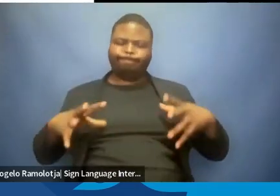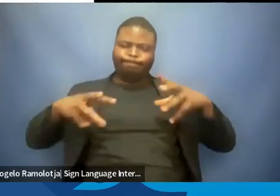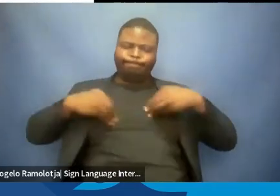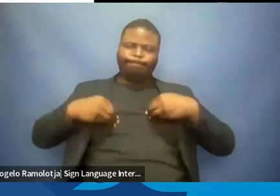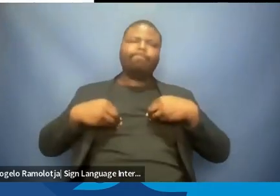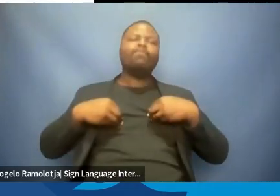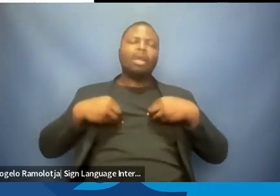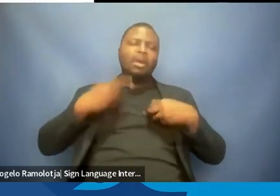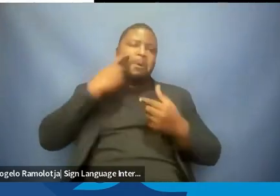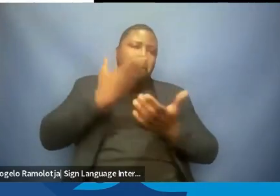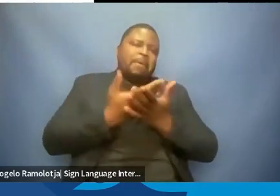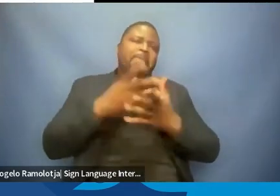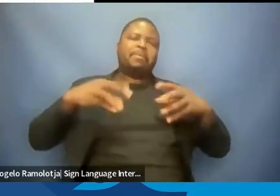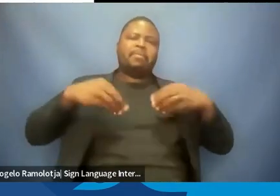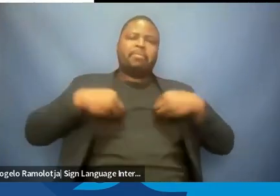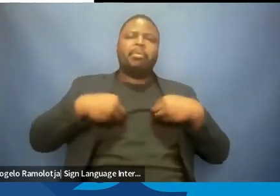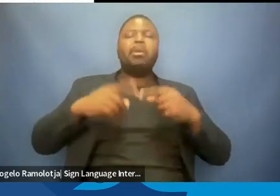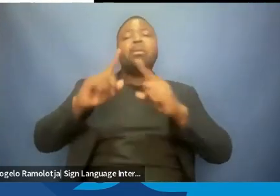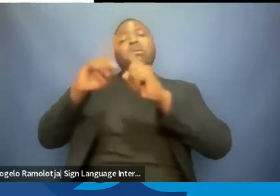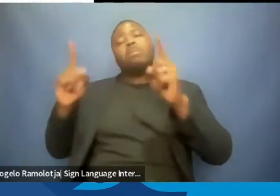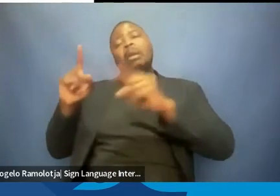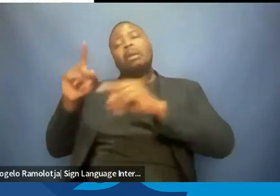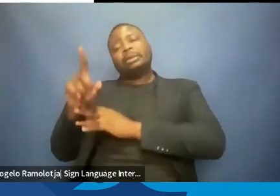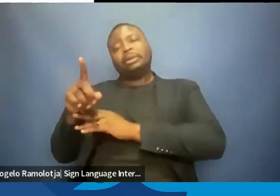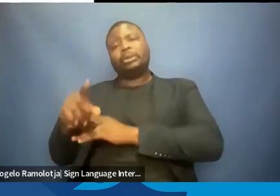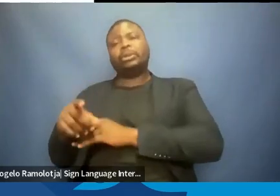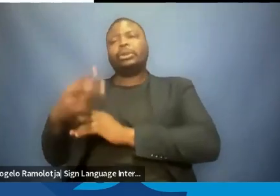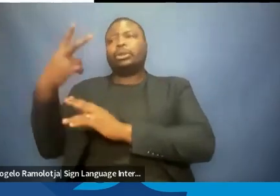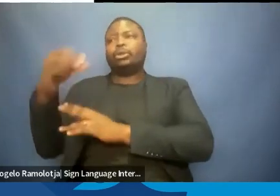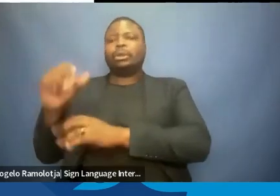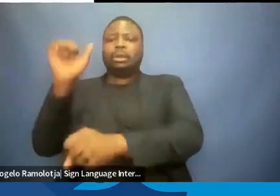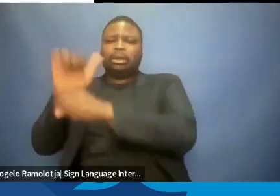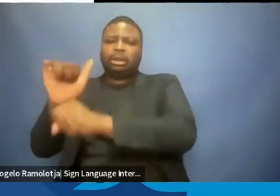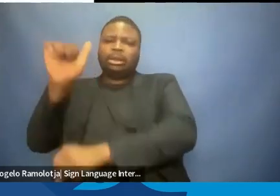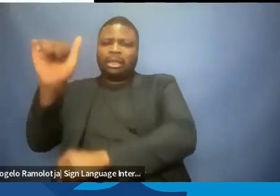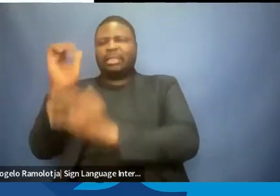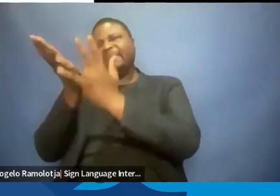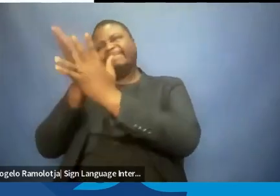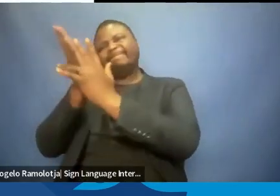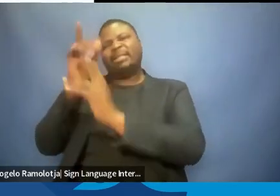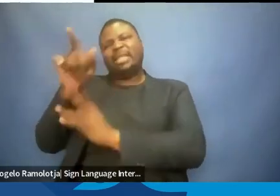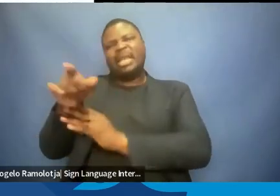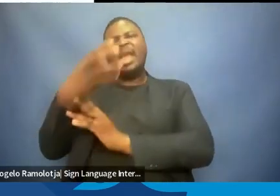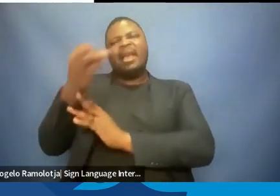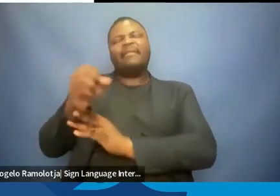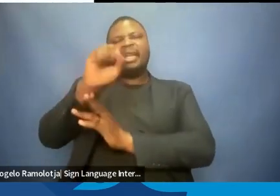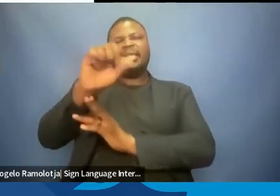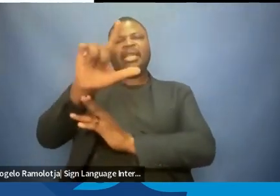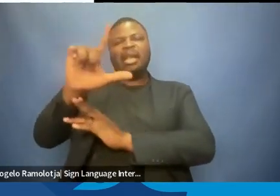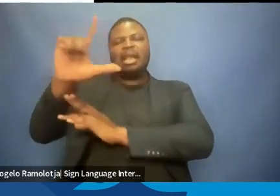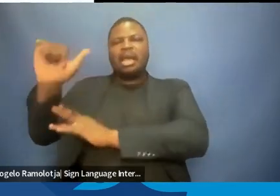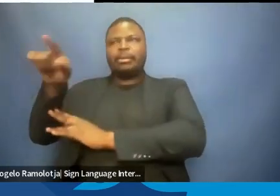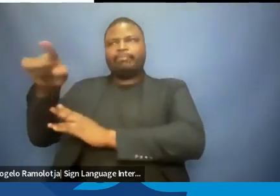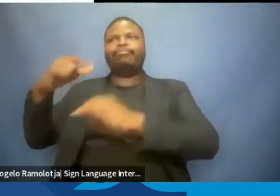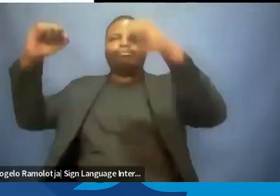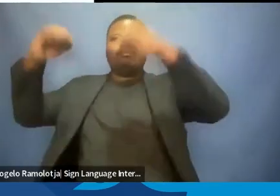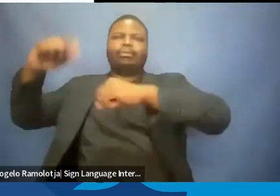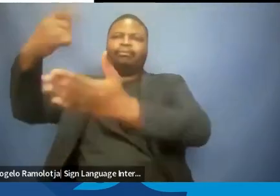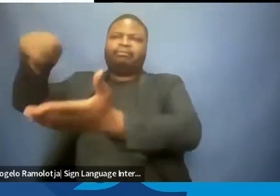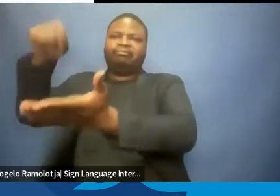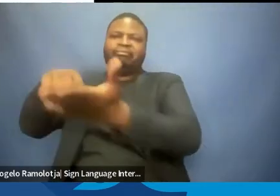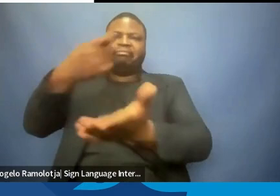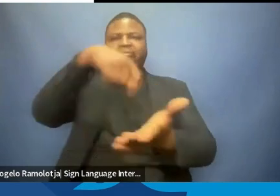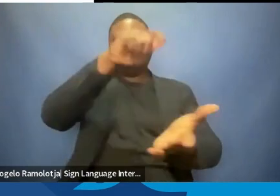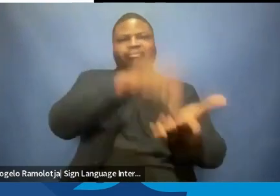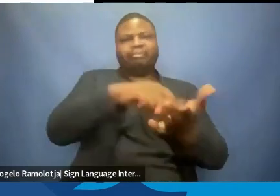manages substance use in the community. At the end of 2015, a harm reduction proposal was accepted, and